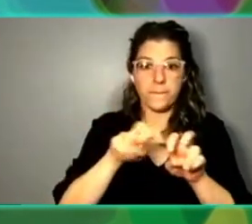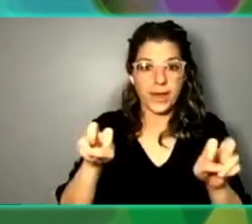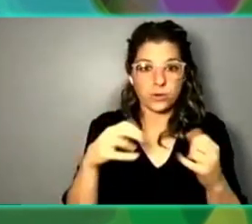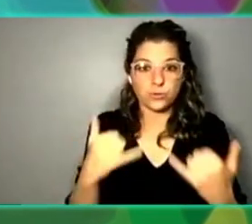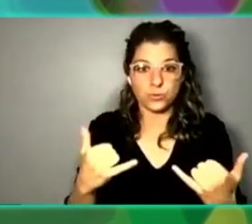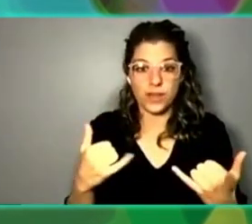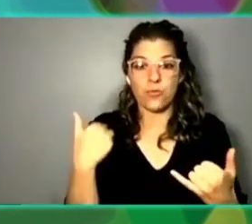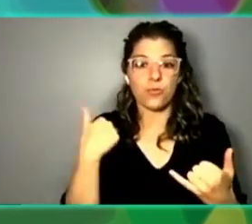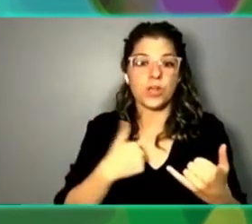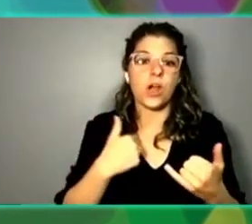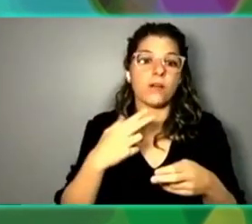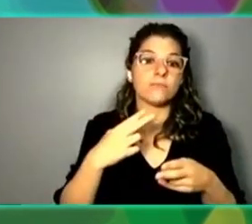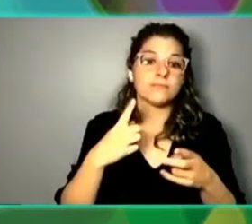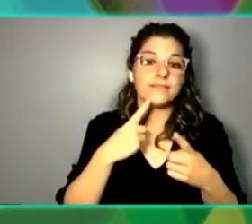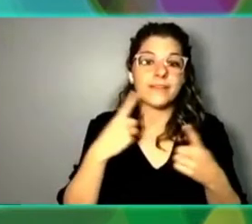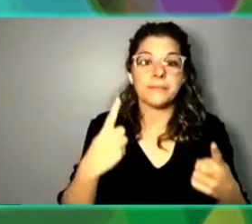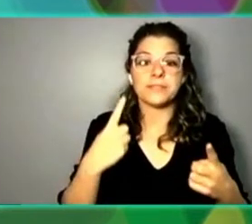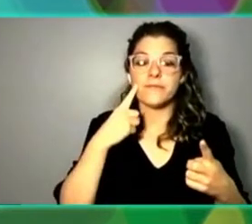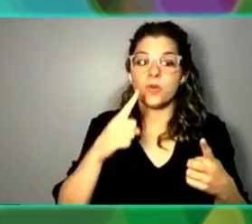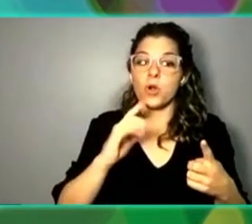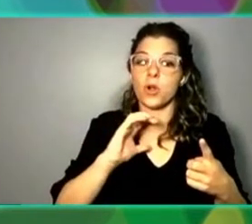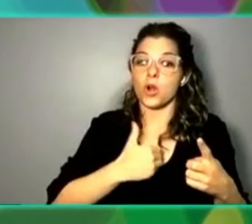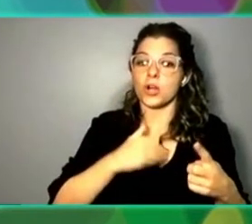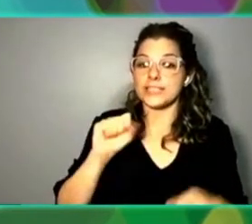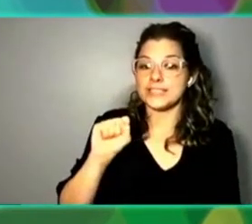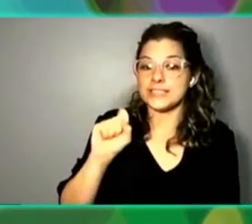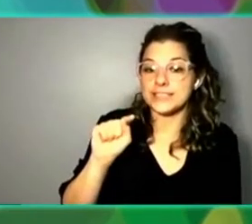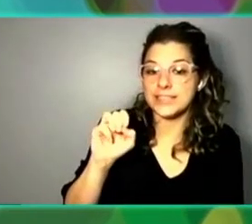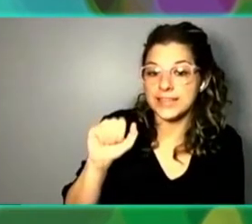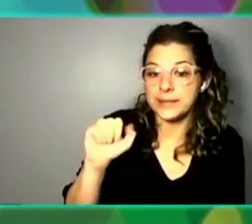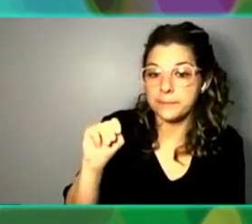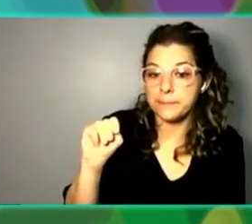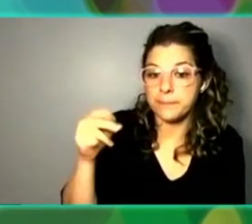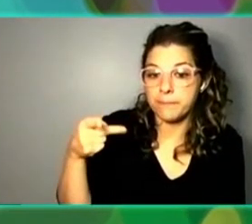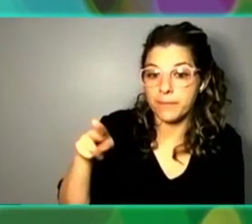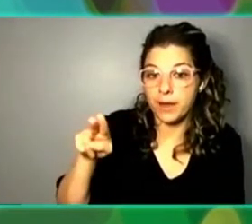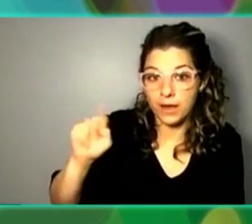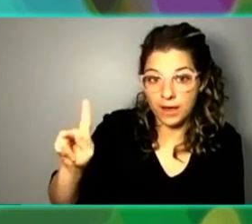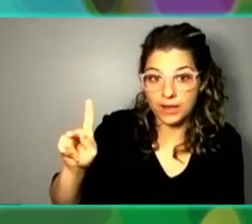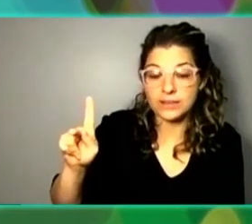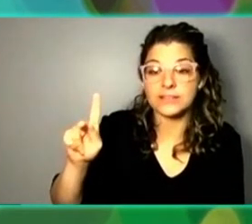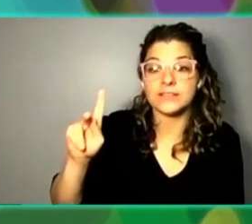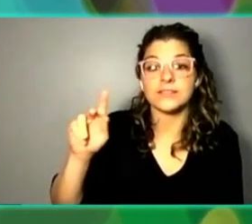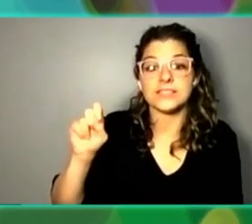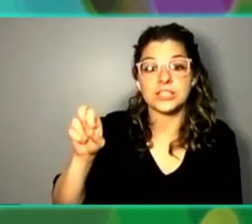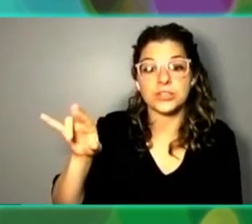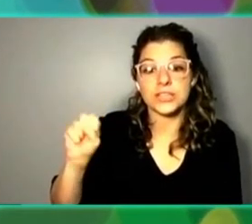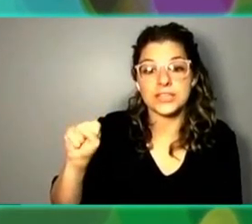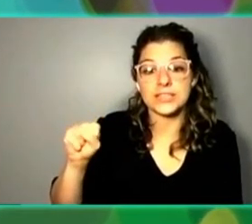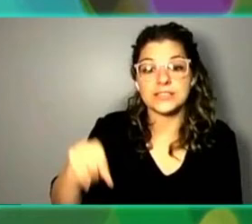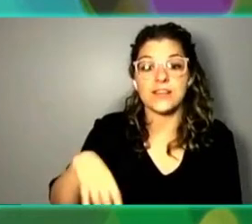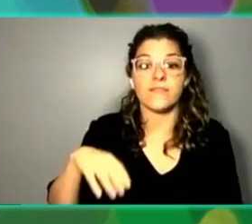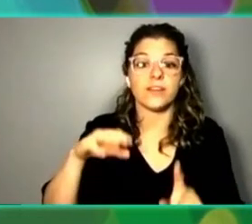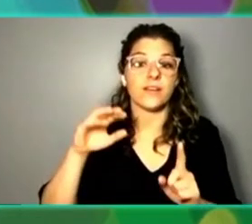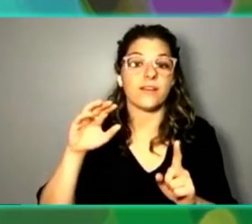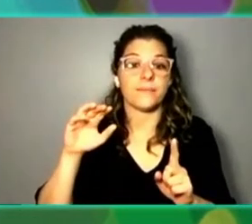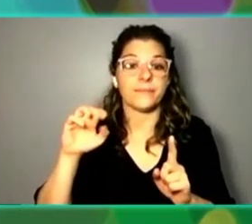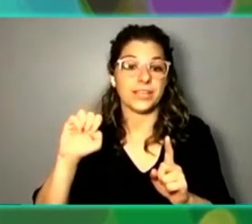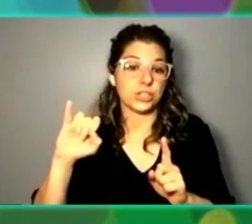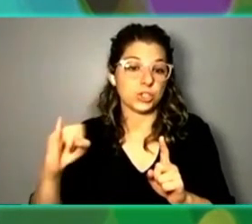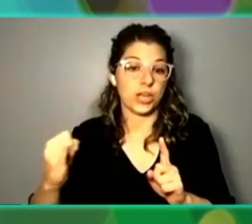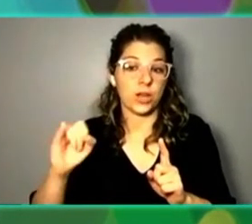known for our steampunk adventure series, The Invention of E.J. Whitaker.